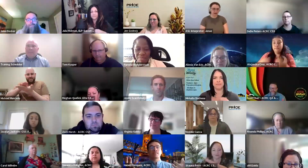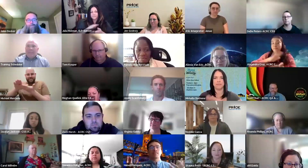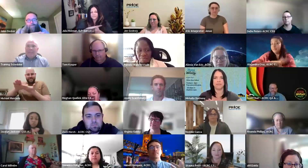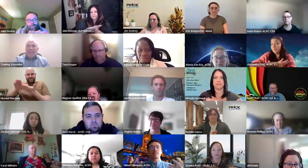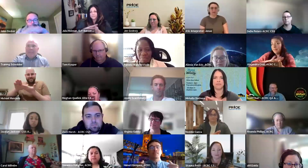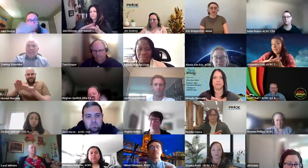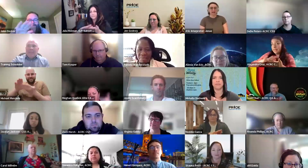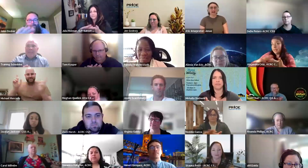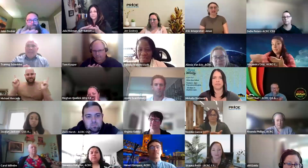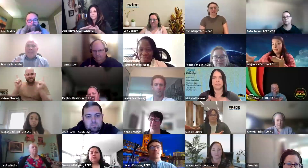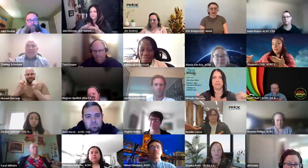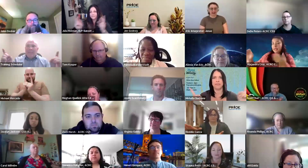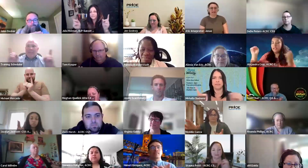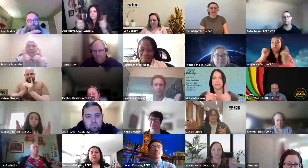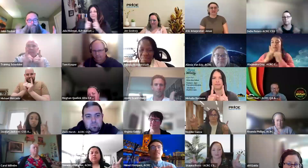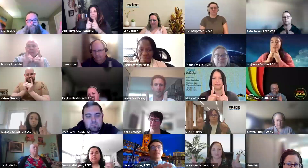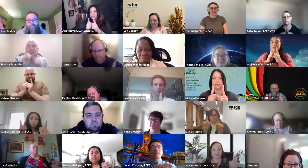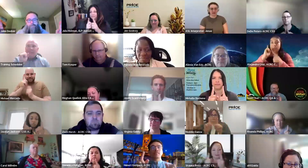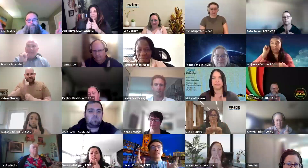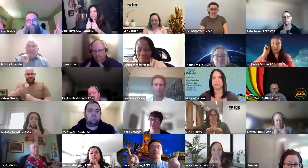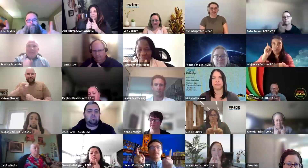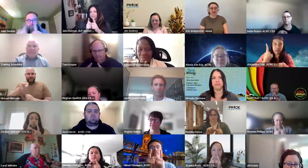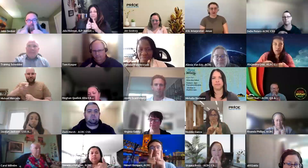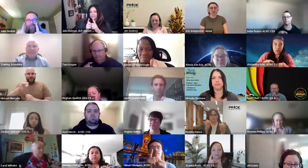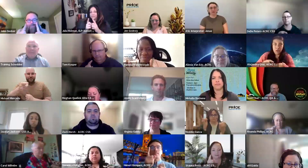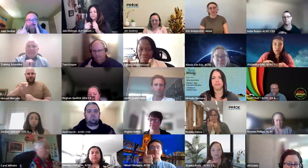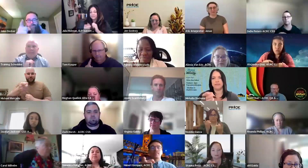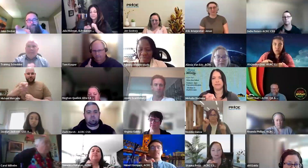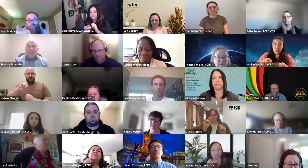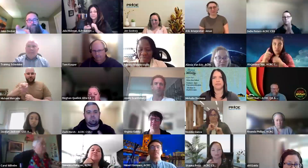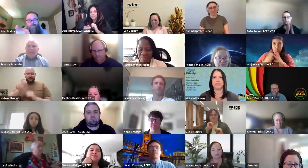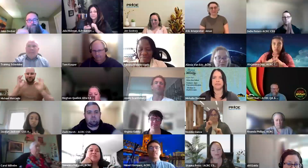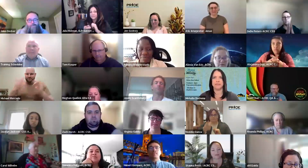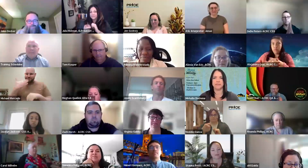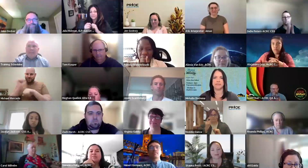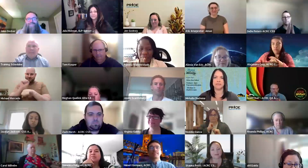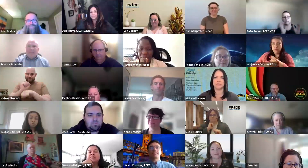is your name? And then nice to meet you.